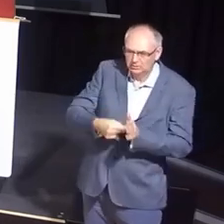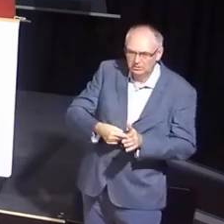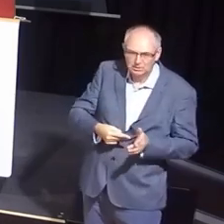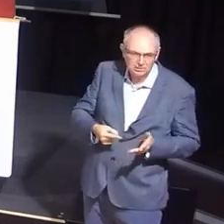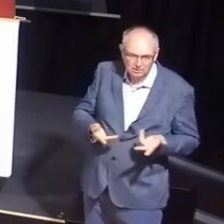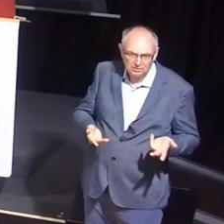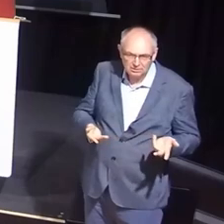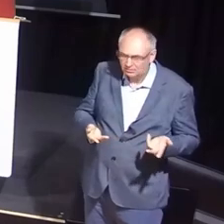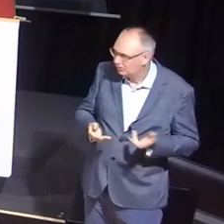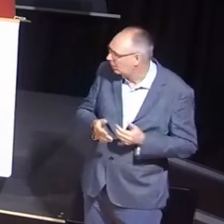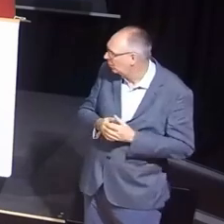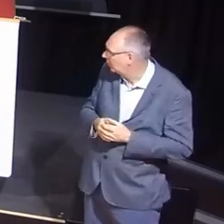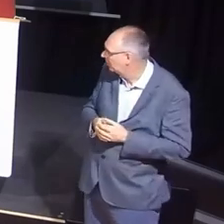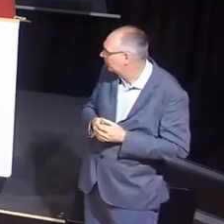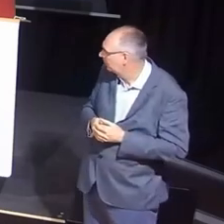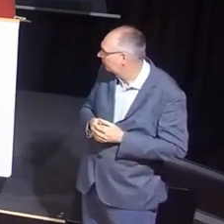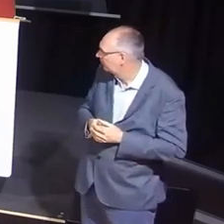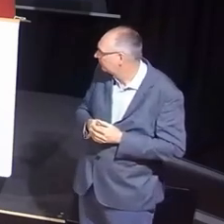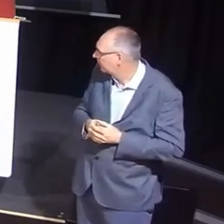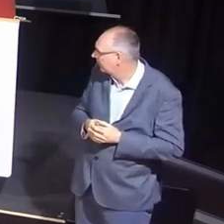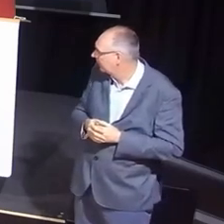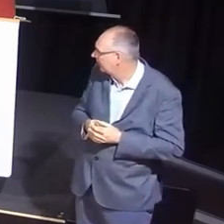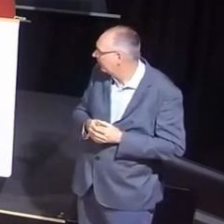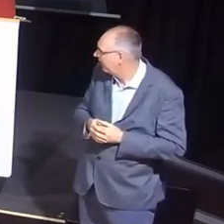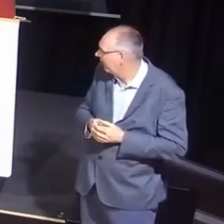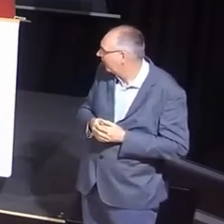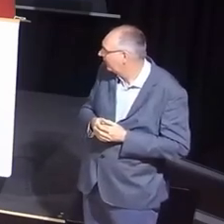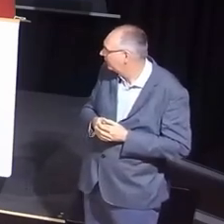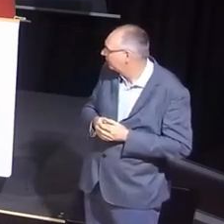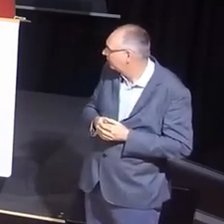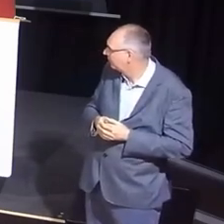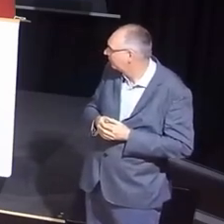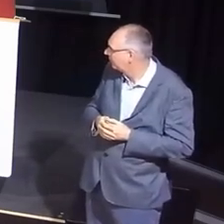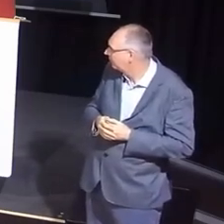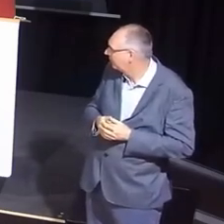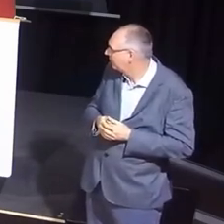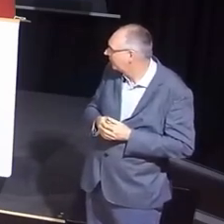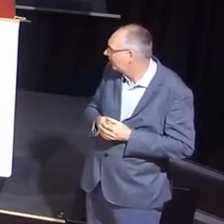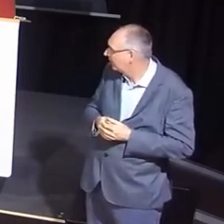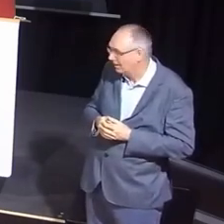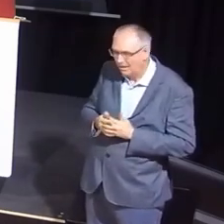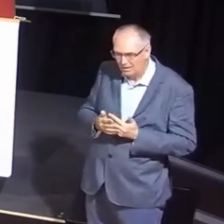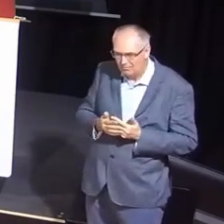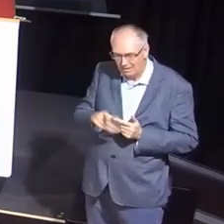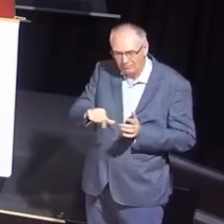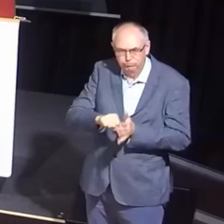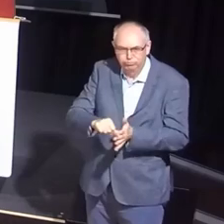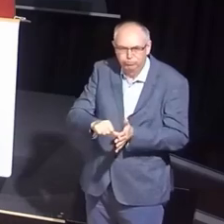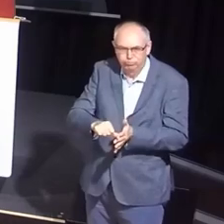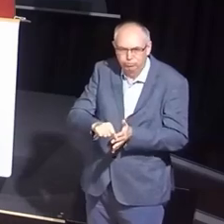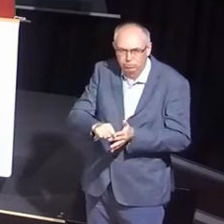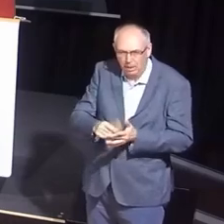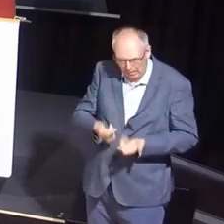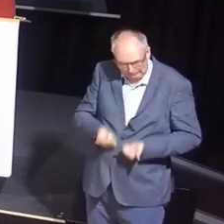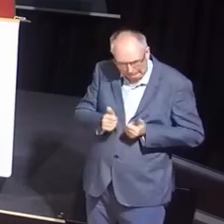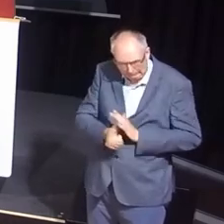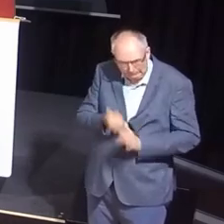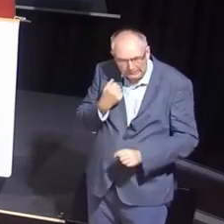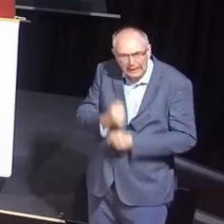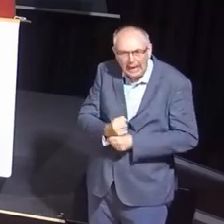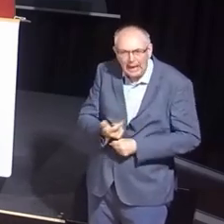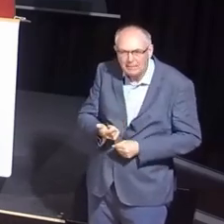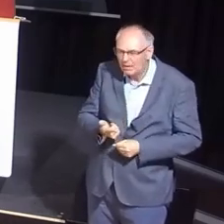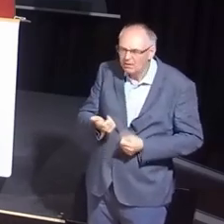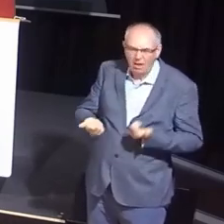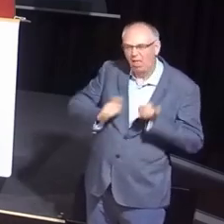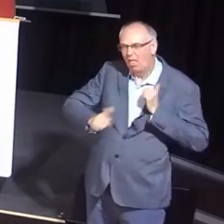person in some ways. But I struggled, and I'm really good at games. Like, that sounds like bragging,